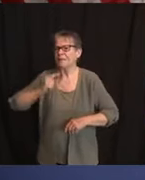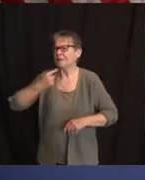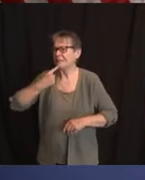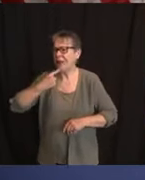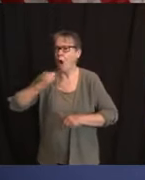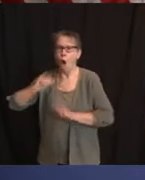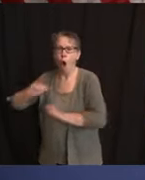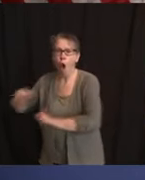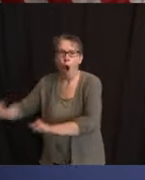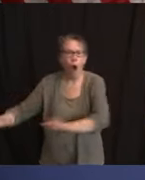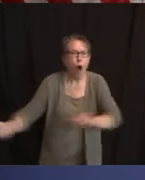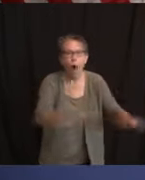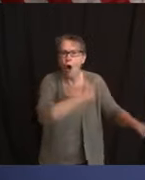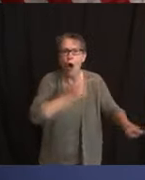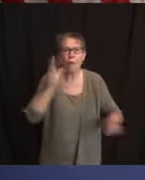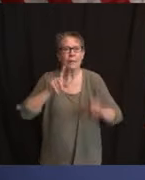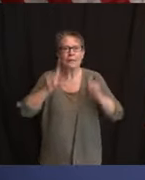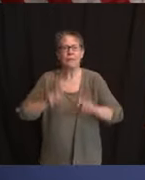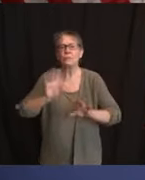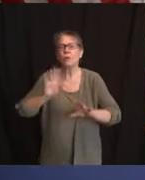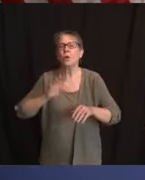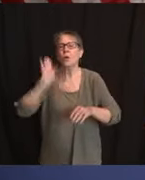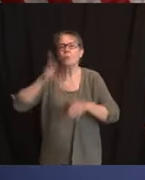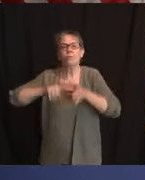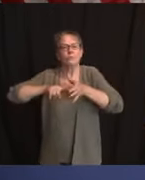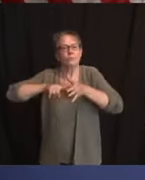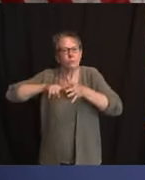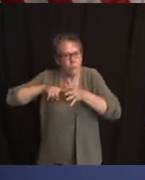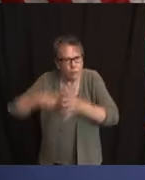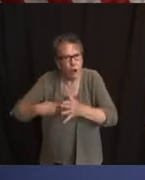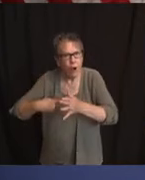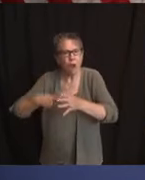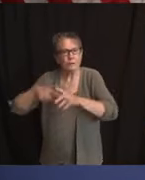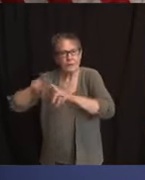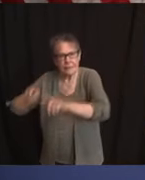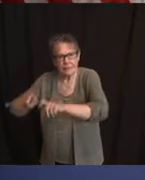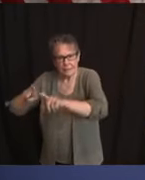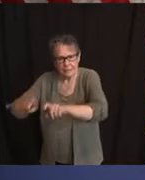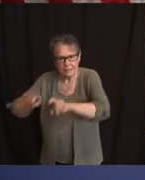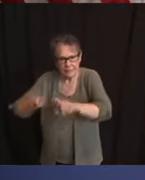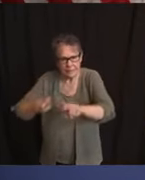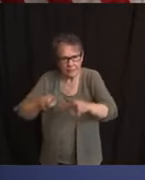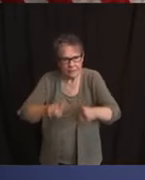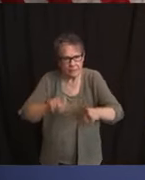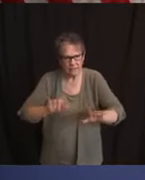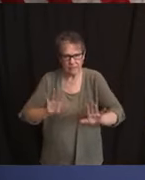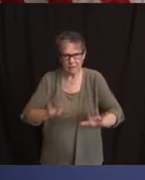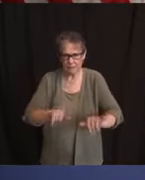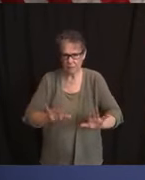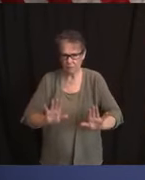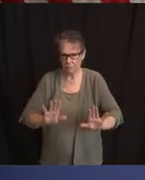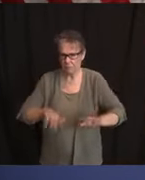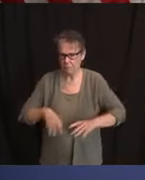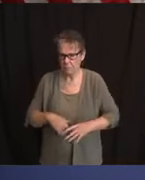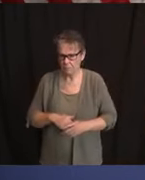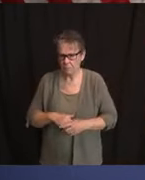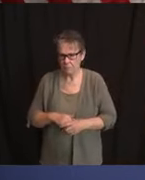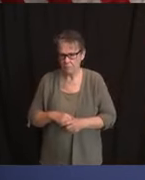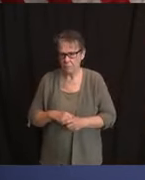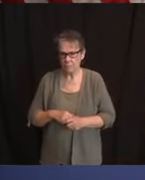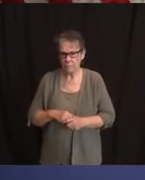Can we get back to you with any color on that? You're going to hear the broader answer to your question tomorrow in terms of how we anticipate going about the broad